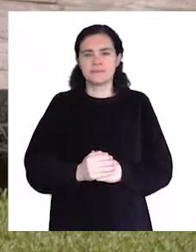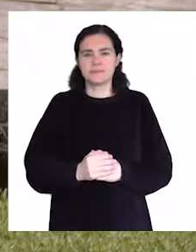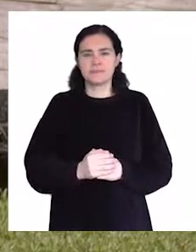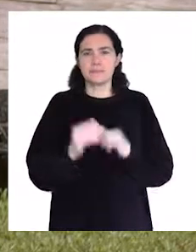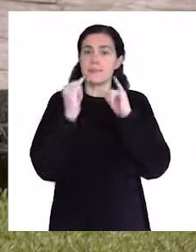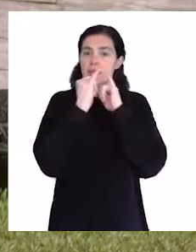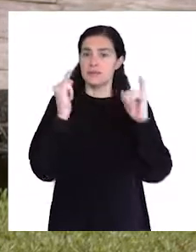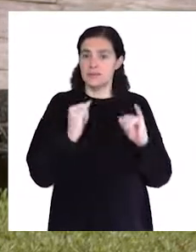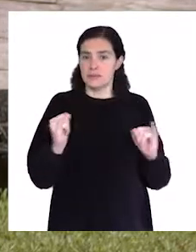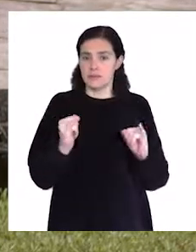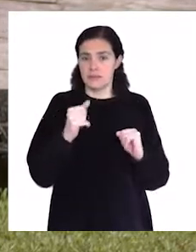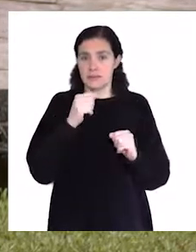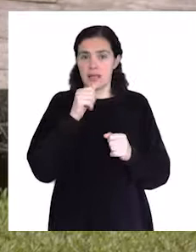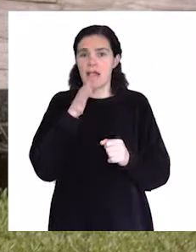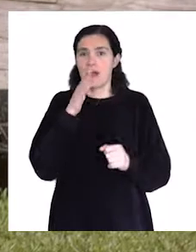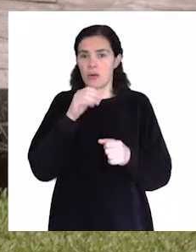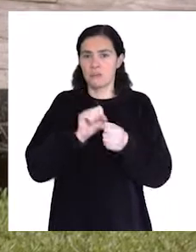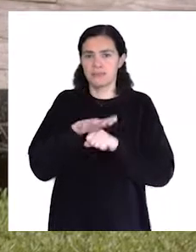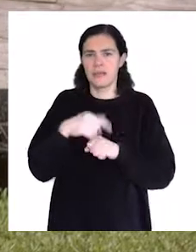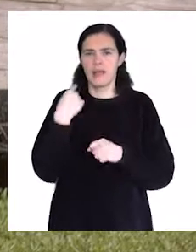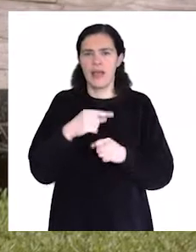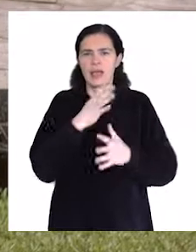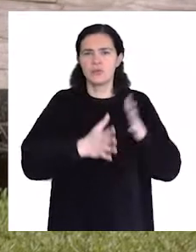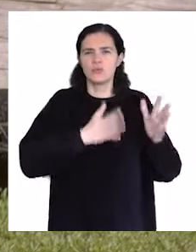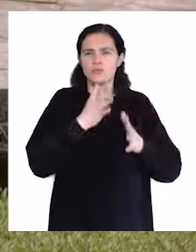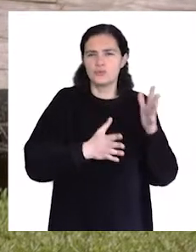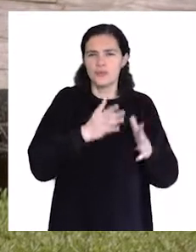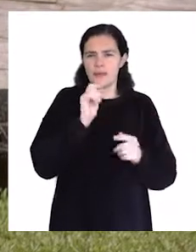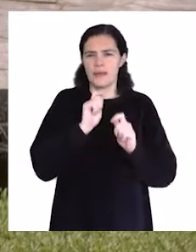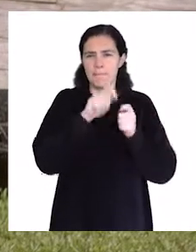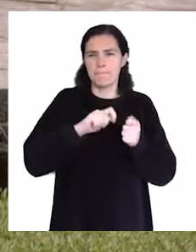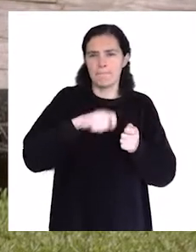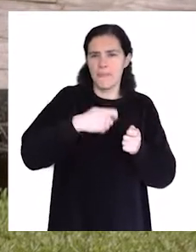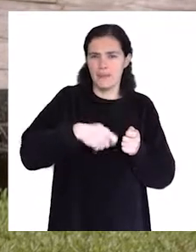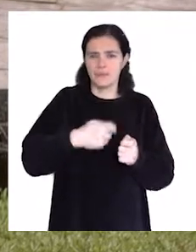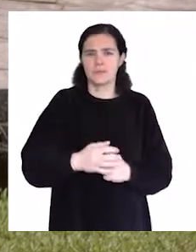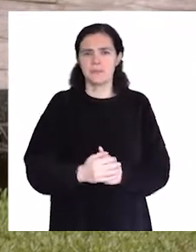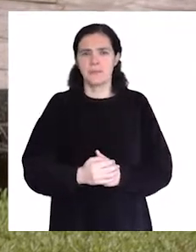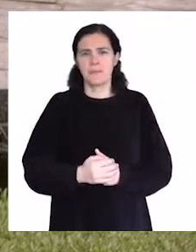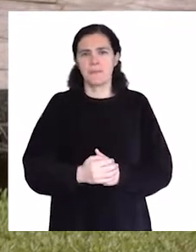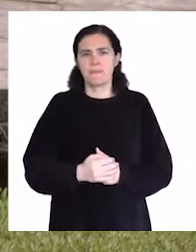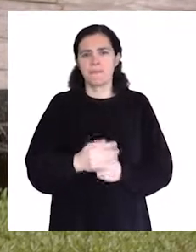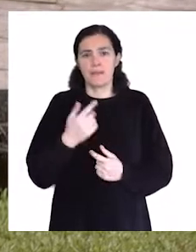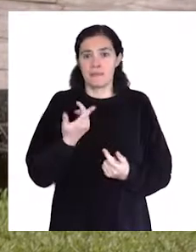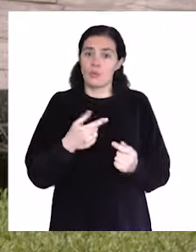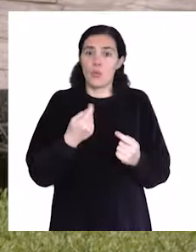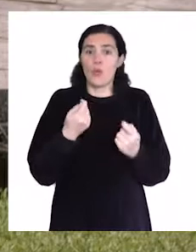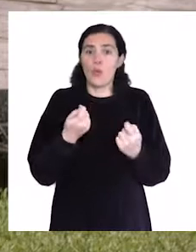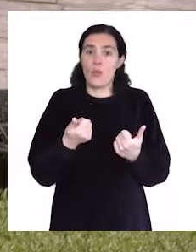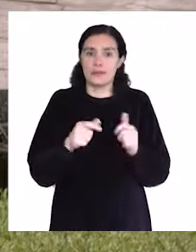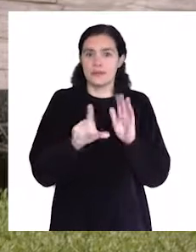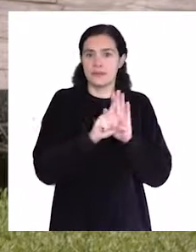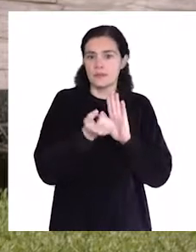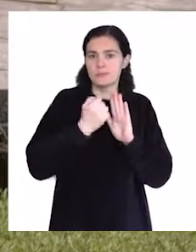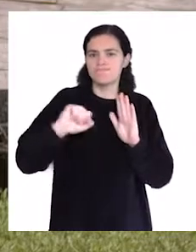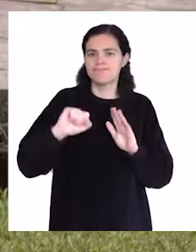that on international water, there is entire industry of, for instance, of fishing,